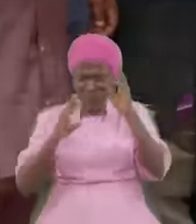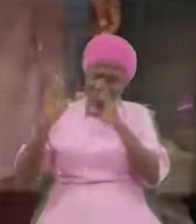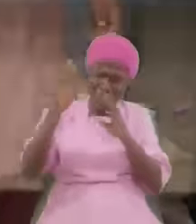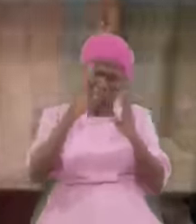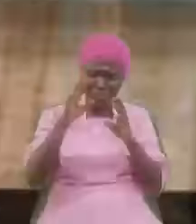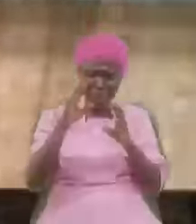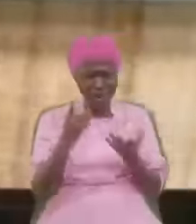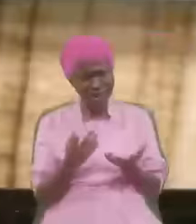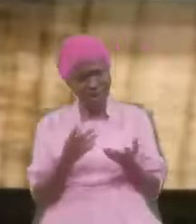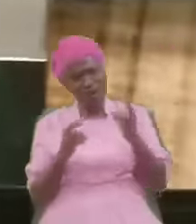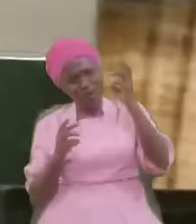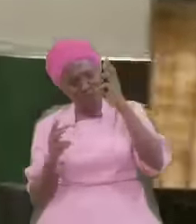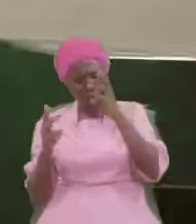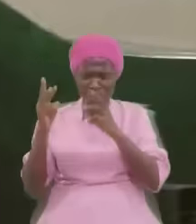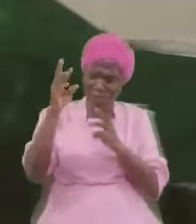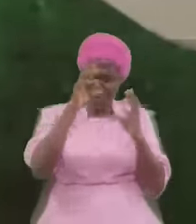worry,